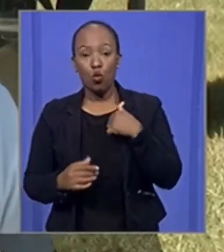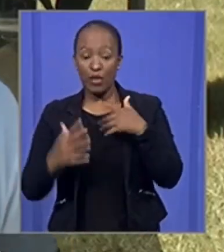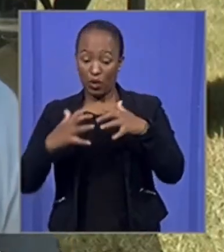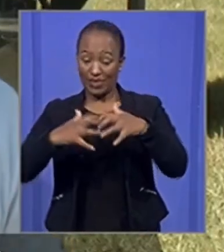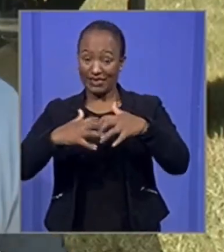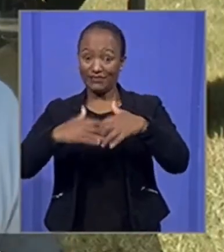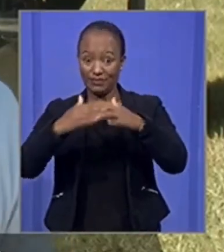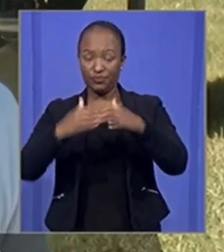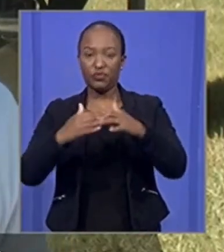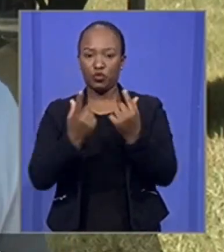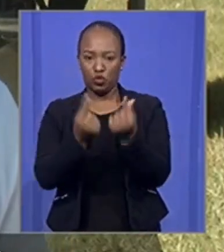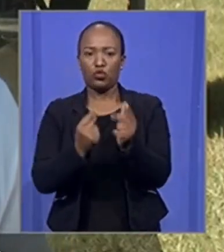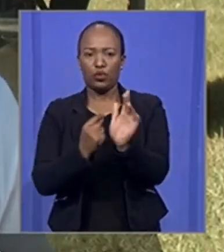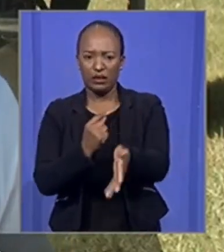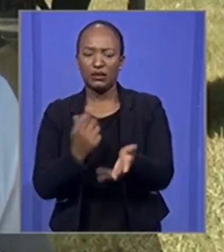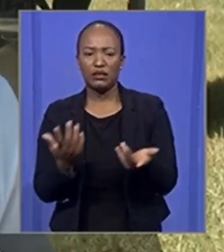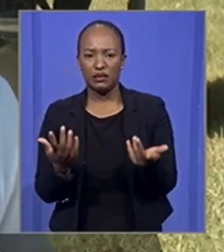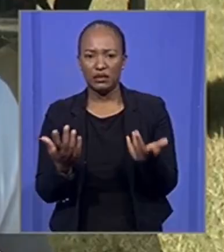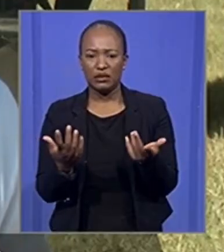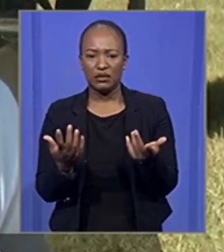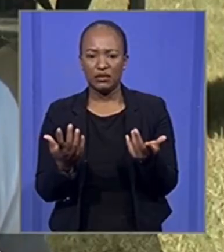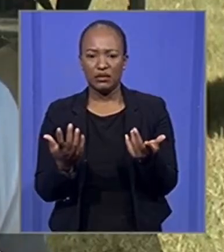them. There are many